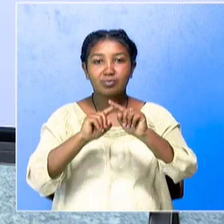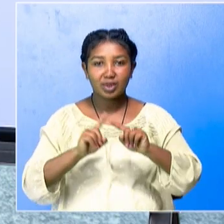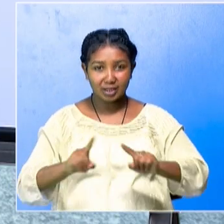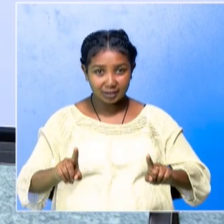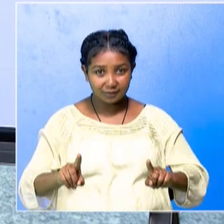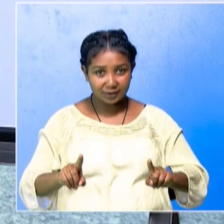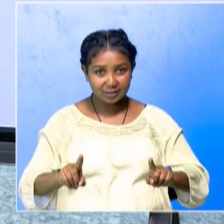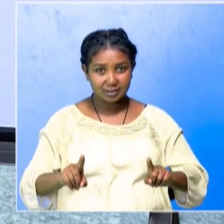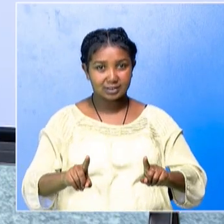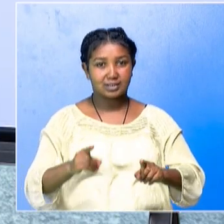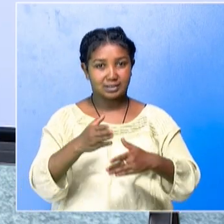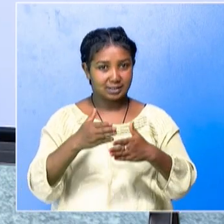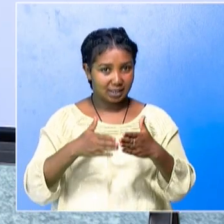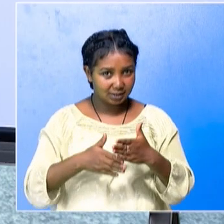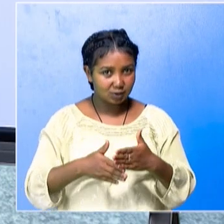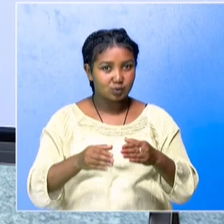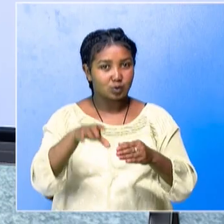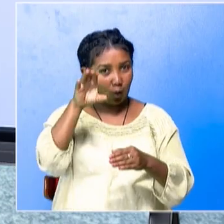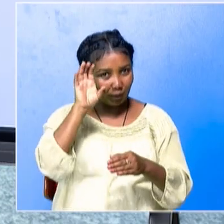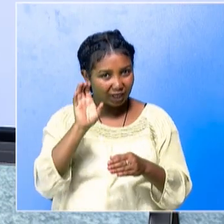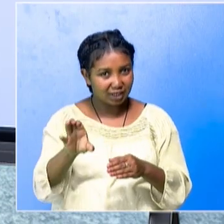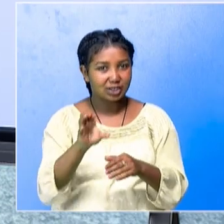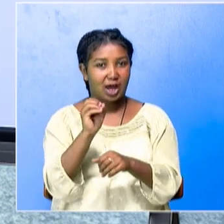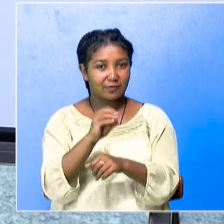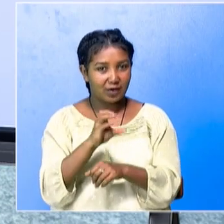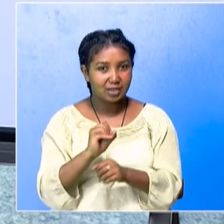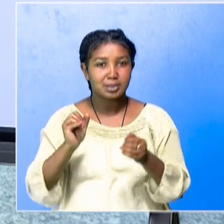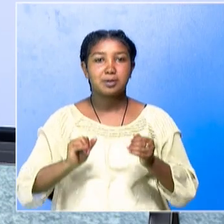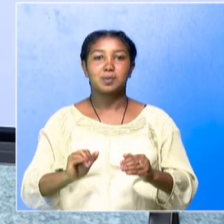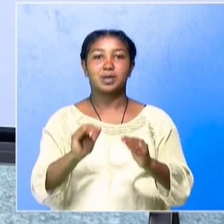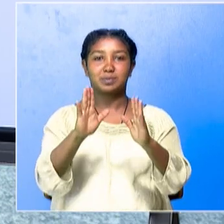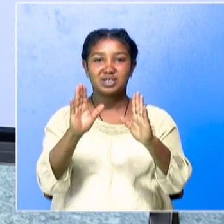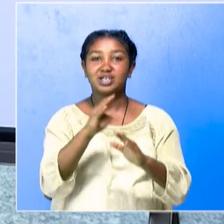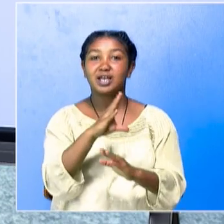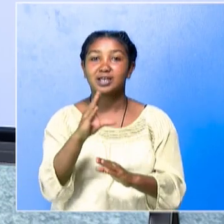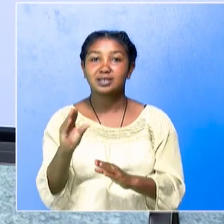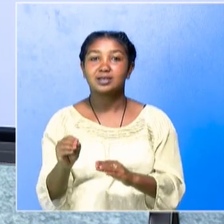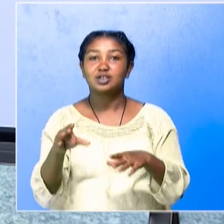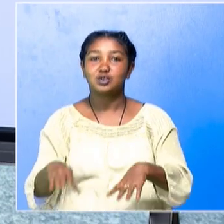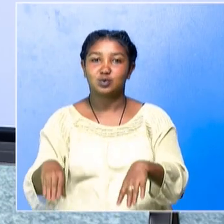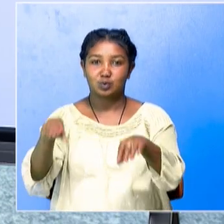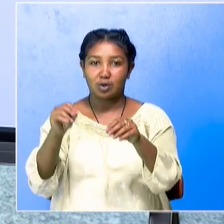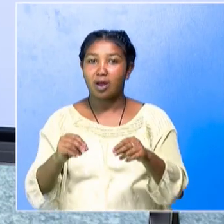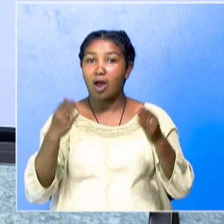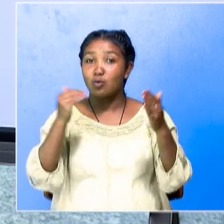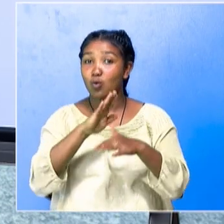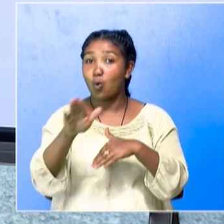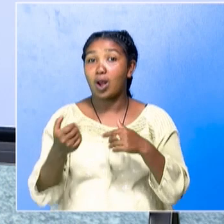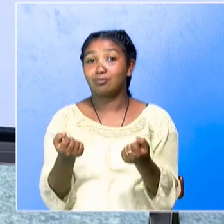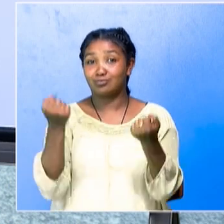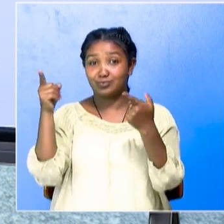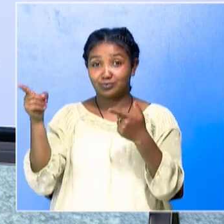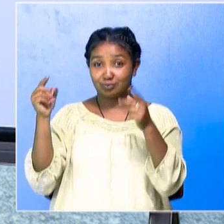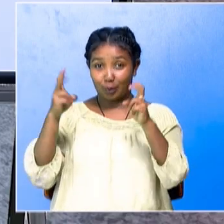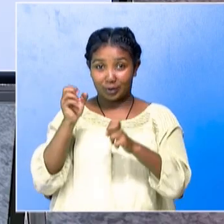different stages, with obligation, advice, permission, and also. Students, I hope you all are understand